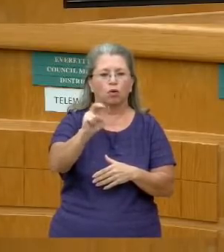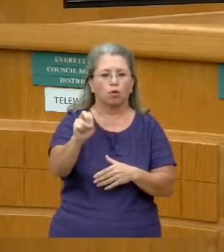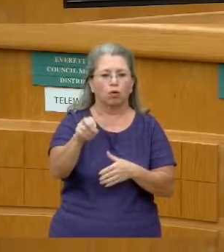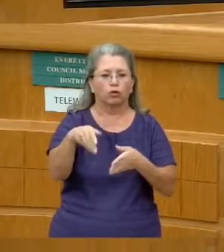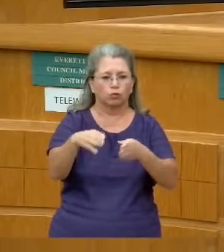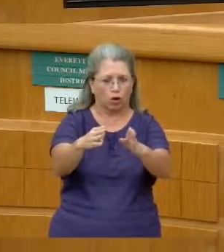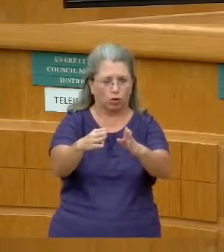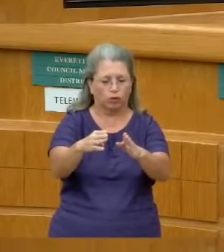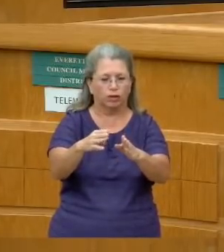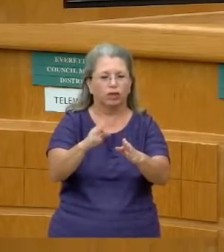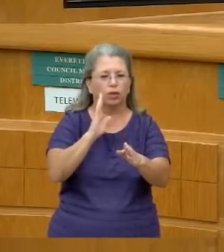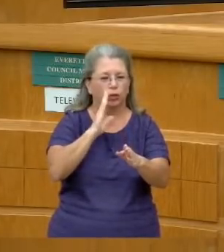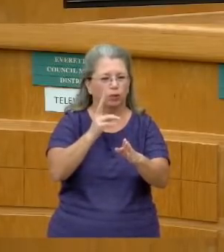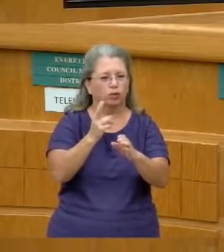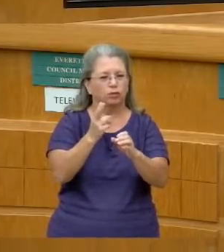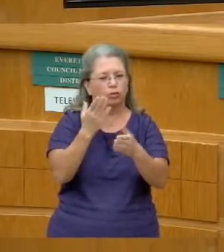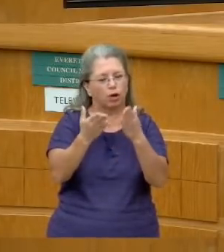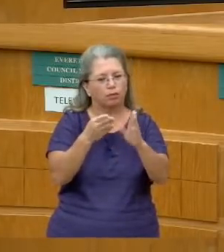near future